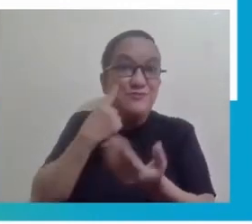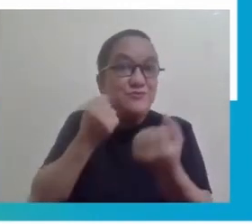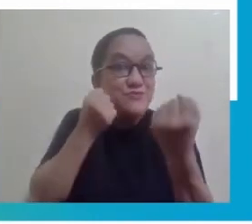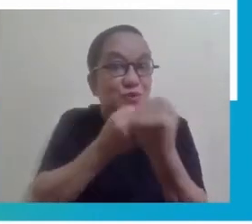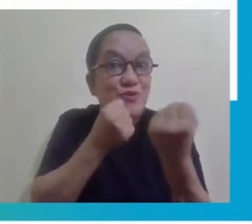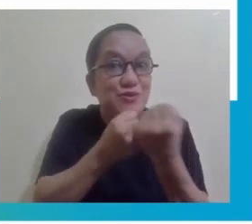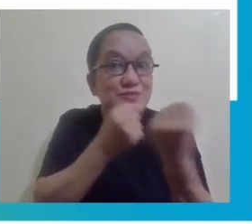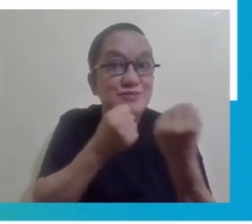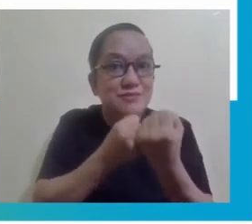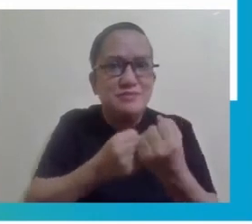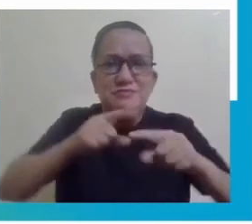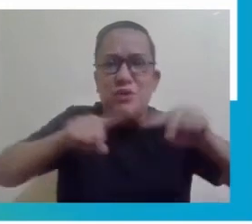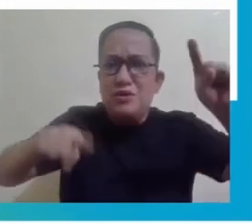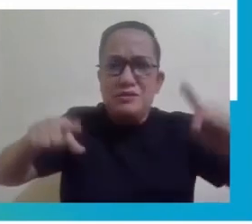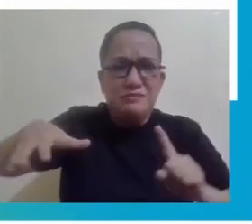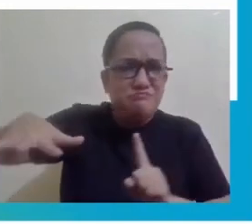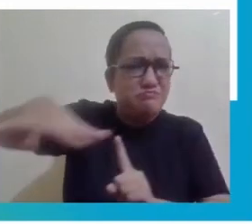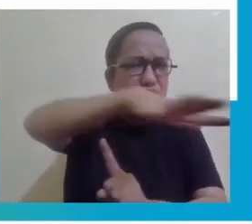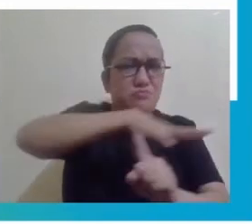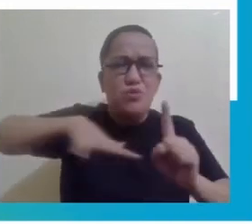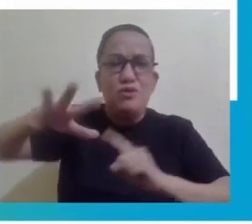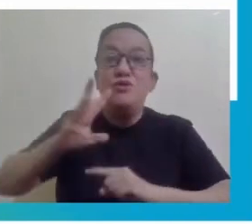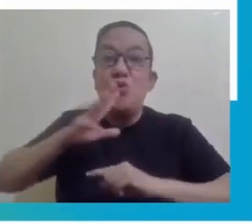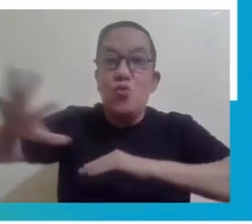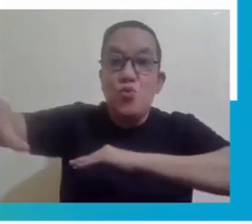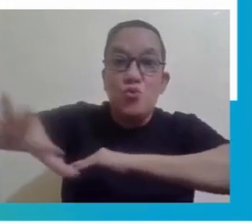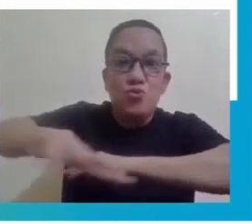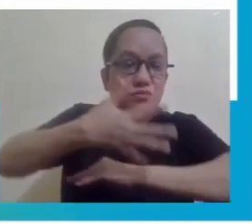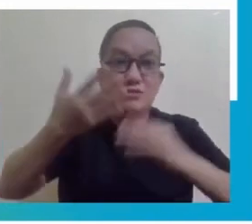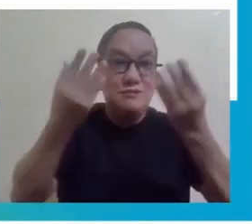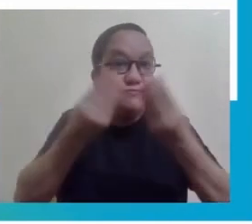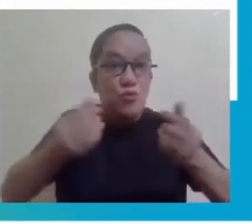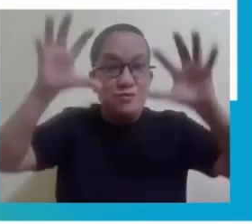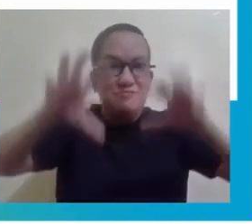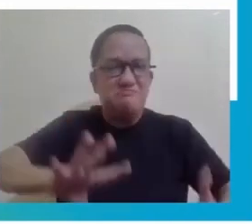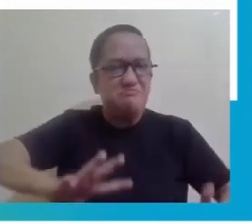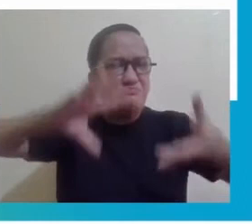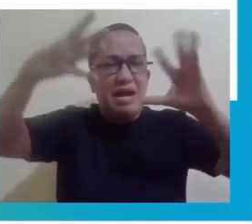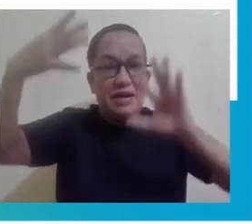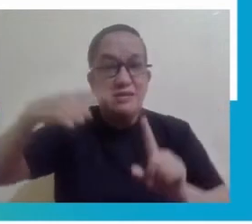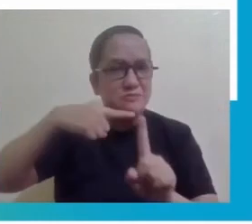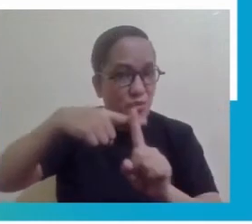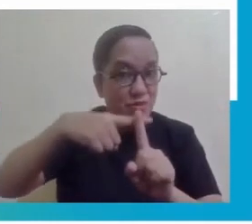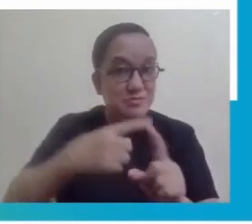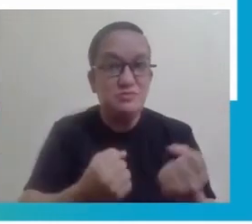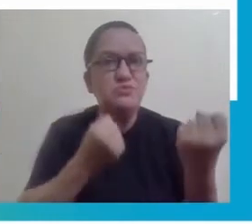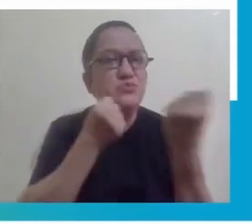time addressing climate change, improving food security, and generating green jobs.